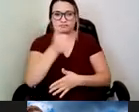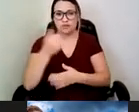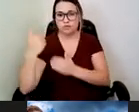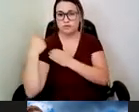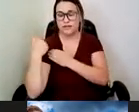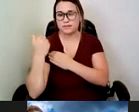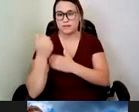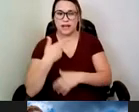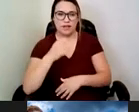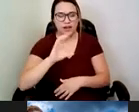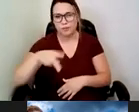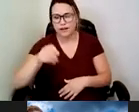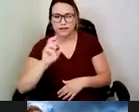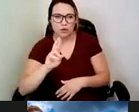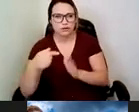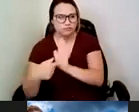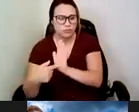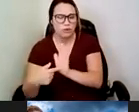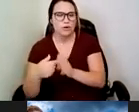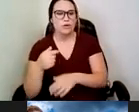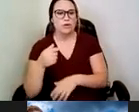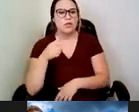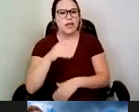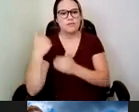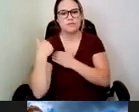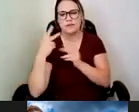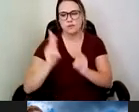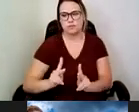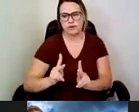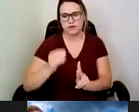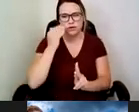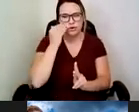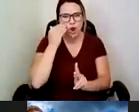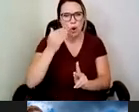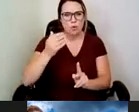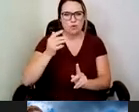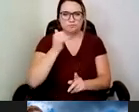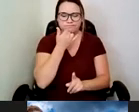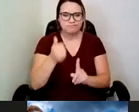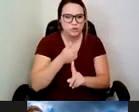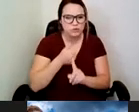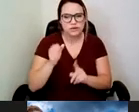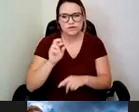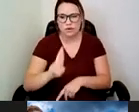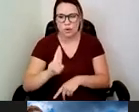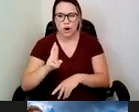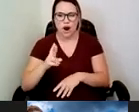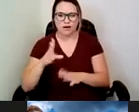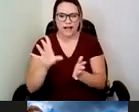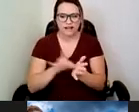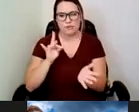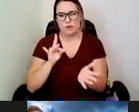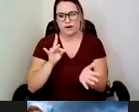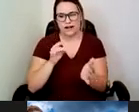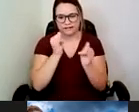another role, what if the responsible person is known to be abusive or exploiting the individual? That's